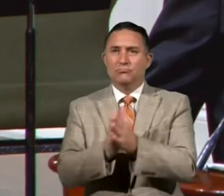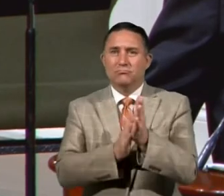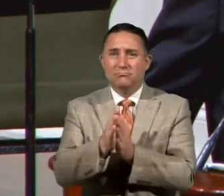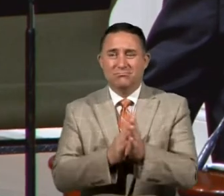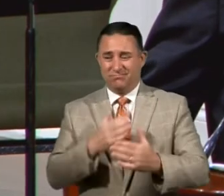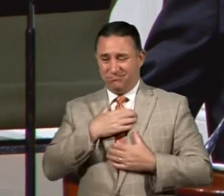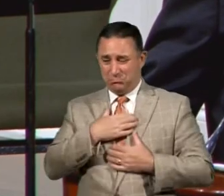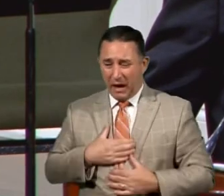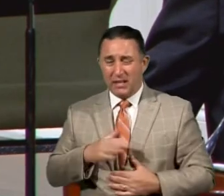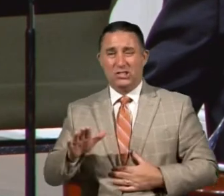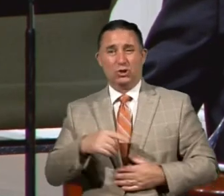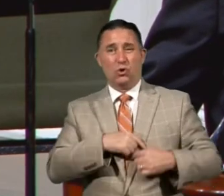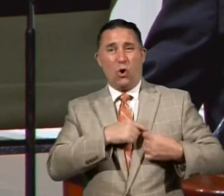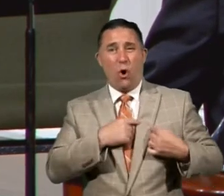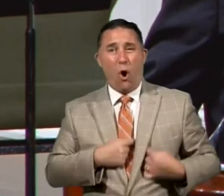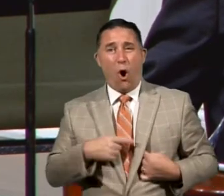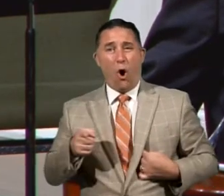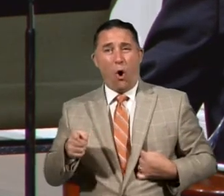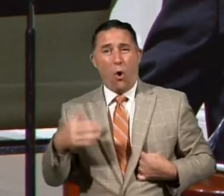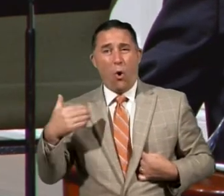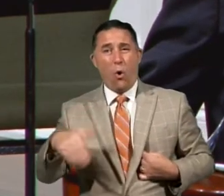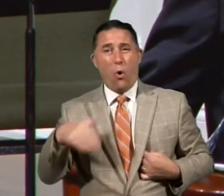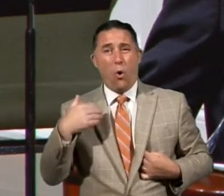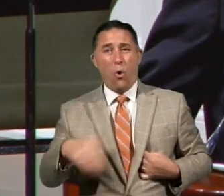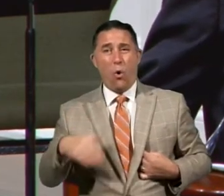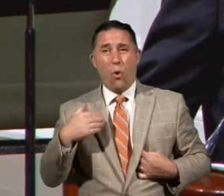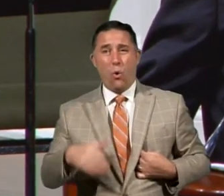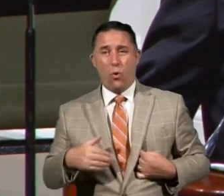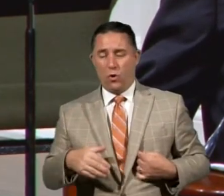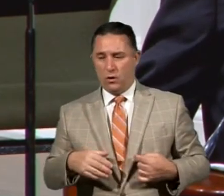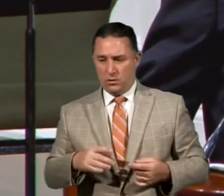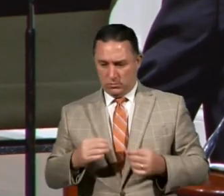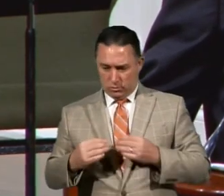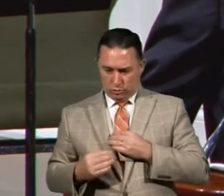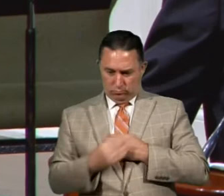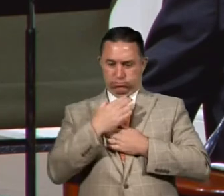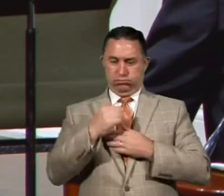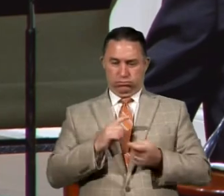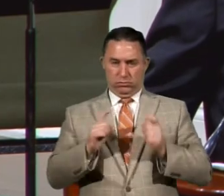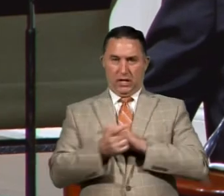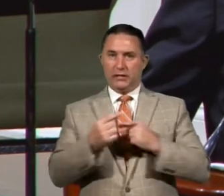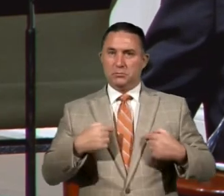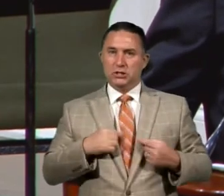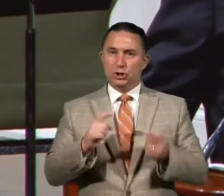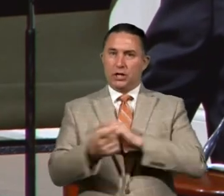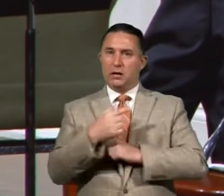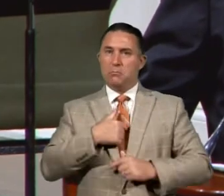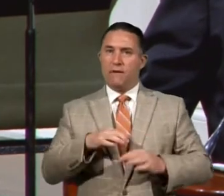passion of his heart. And that's touched and changed me. It's changed my family.